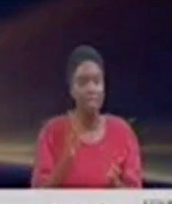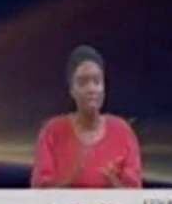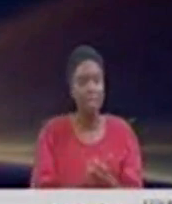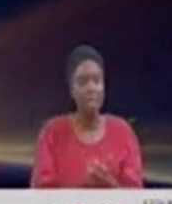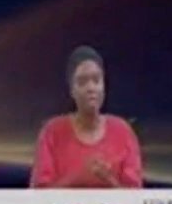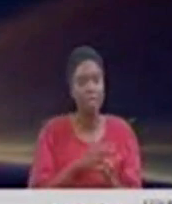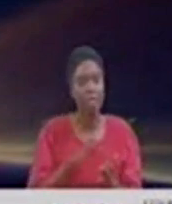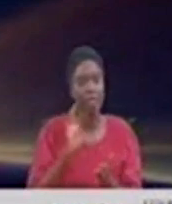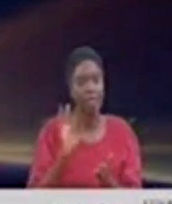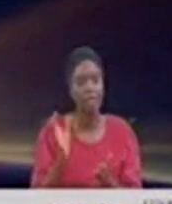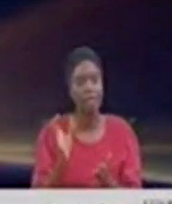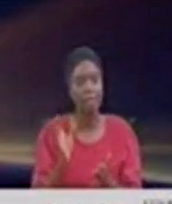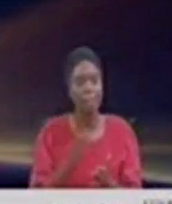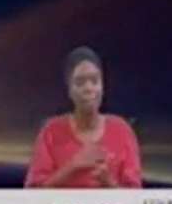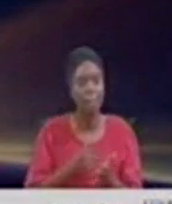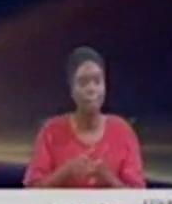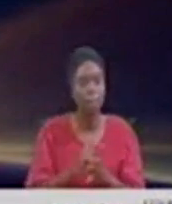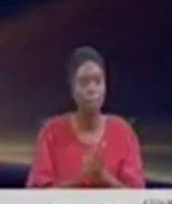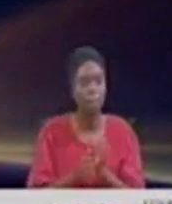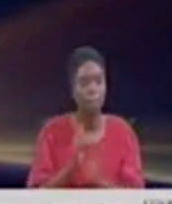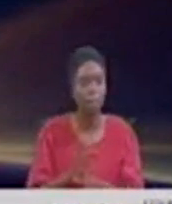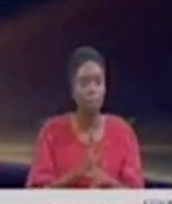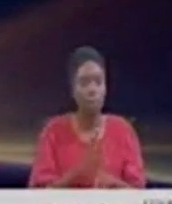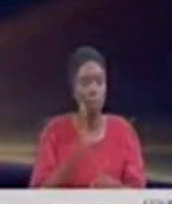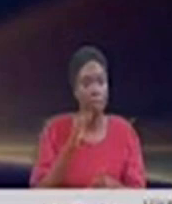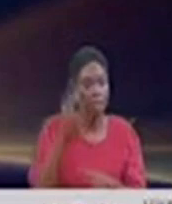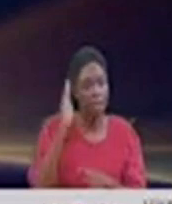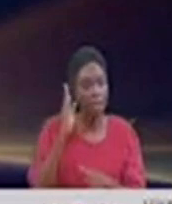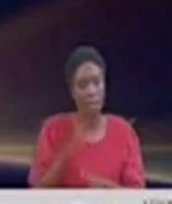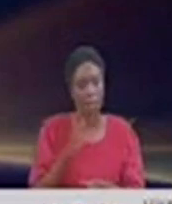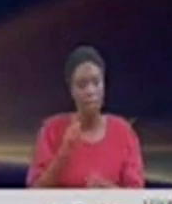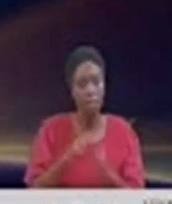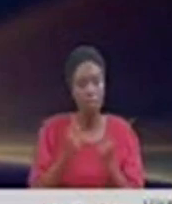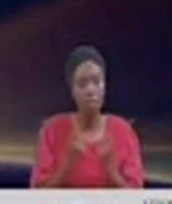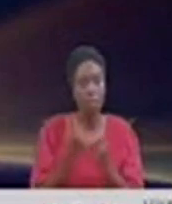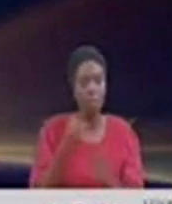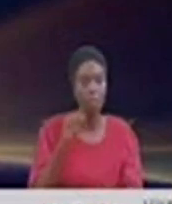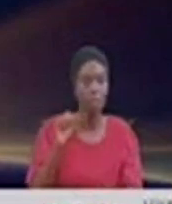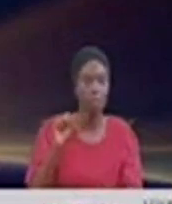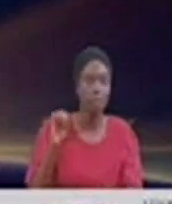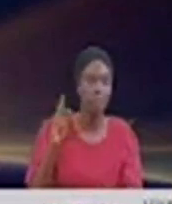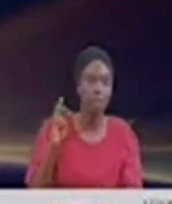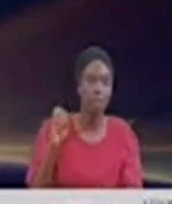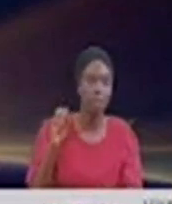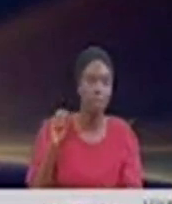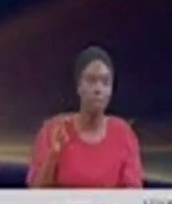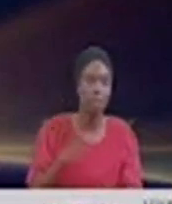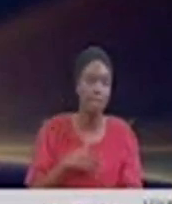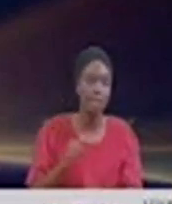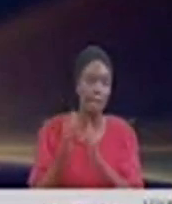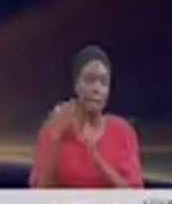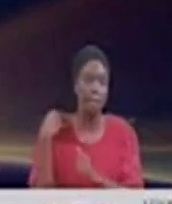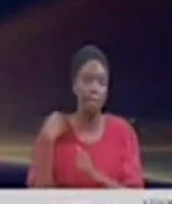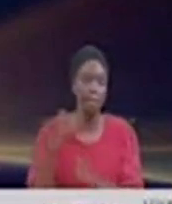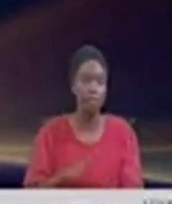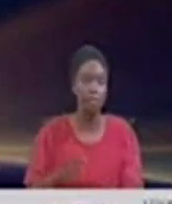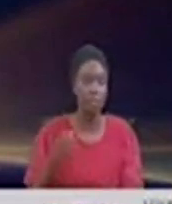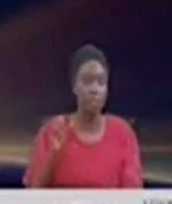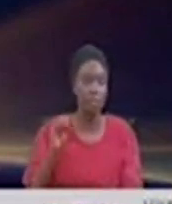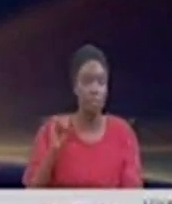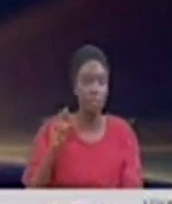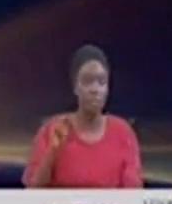46,500. And those which pitch by him shall be the tribe of Simeon. And the captain of the children of Simeon shall